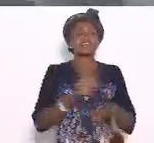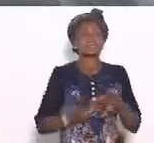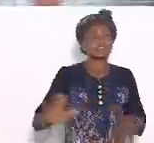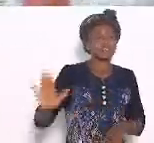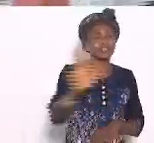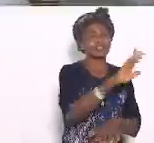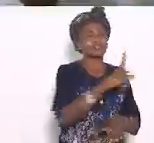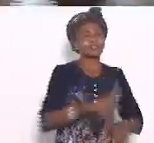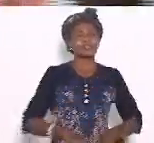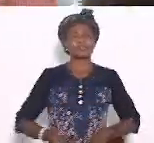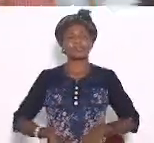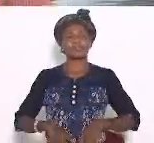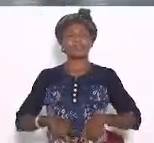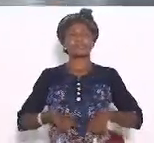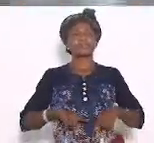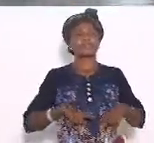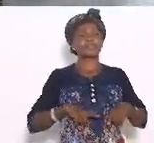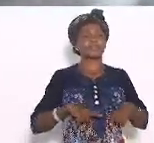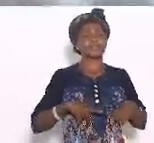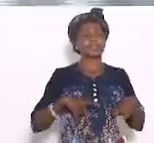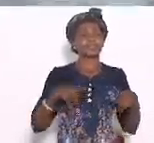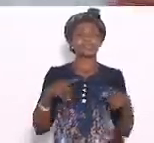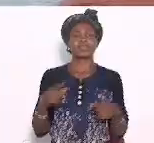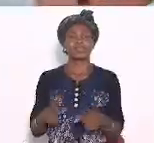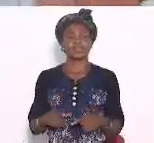everybody ah